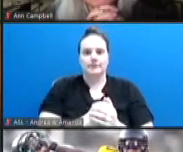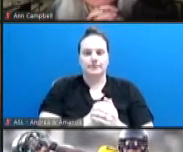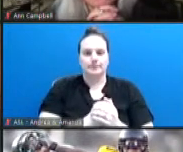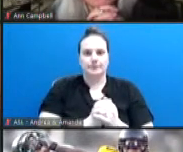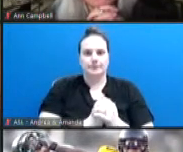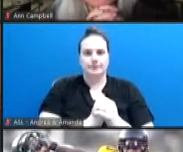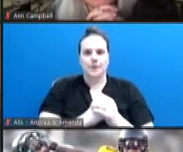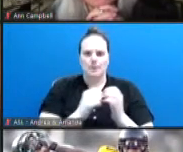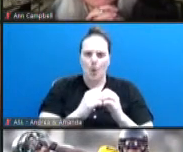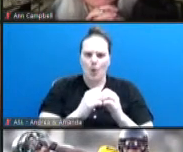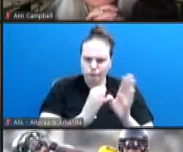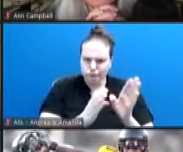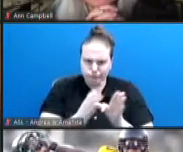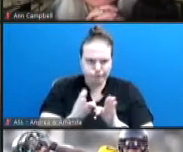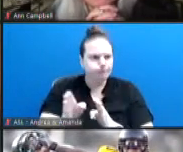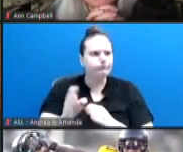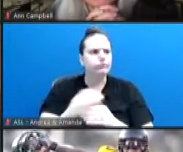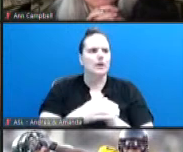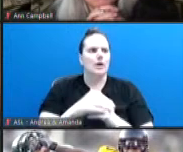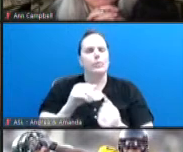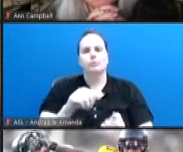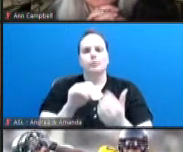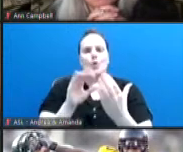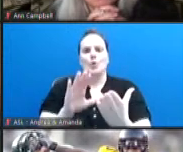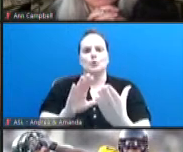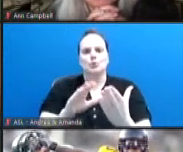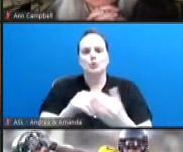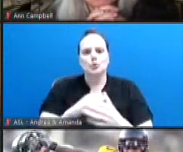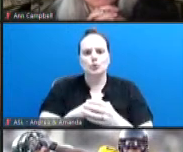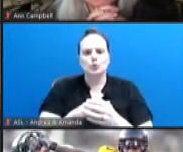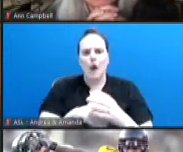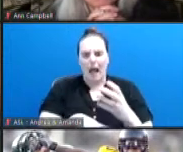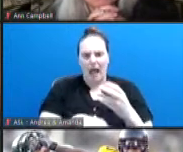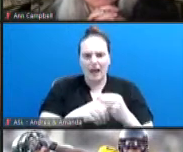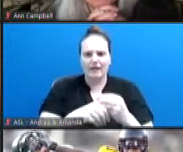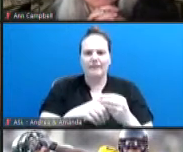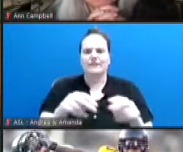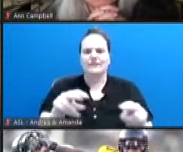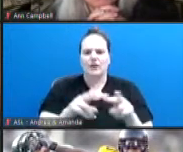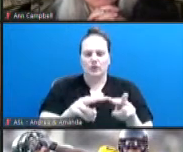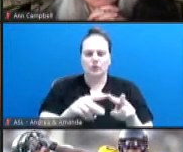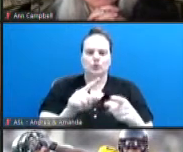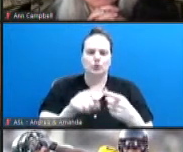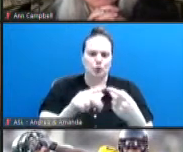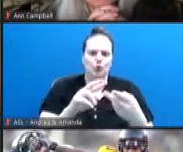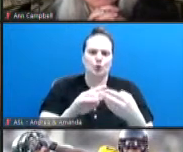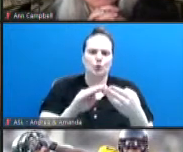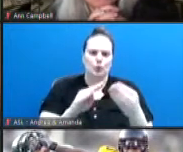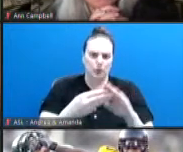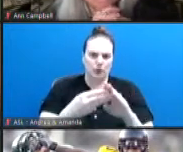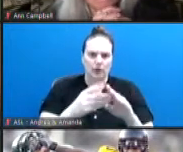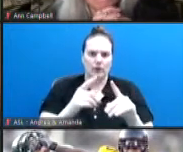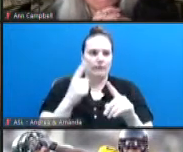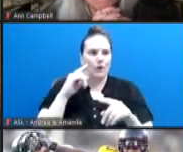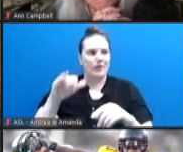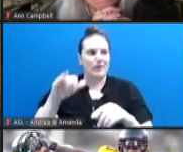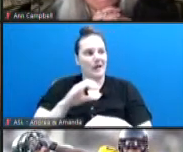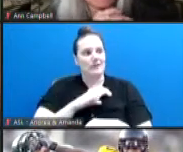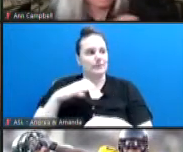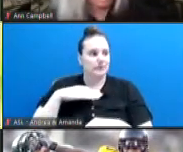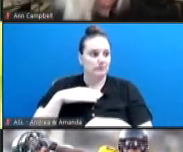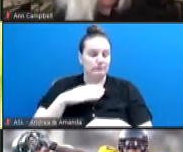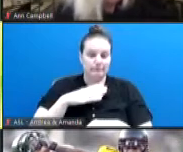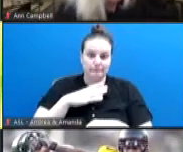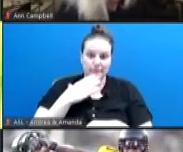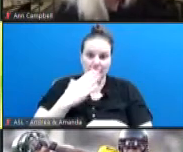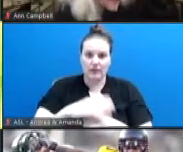more strategic in its approach to really adding value from the community when it comes to these type of councils and committees. Thank you.